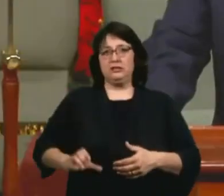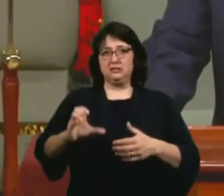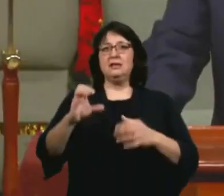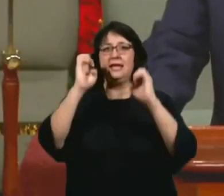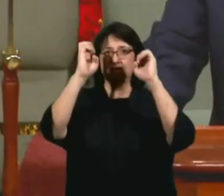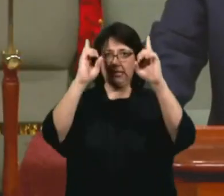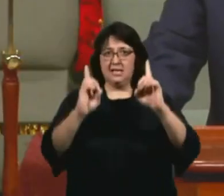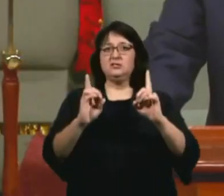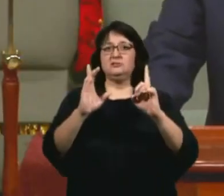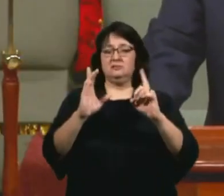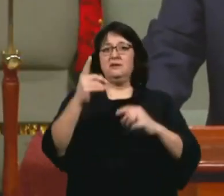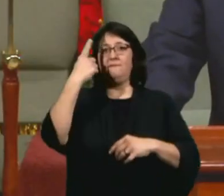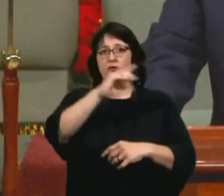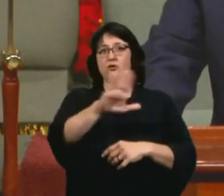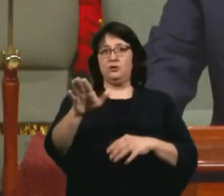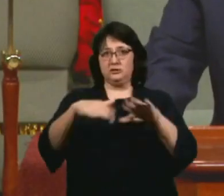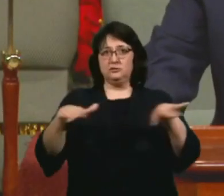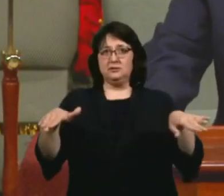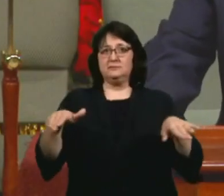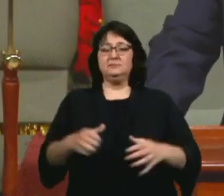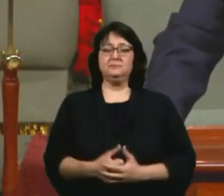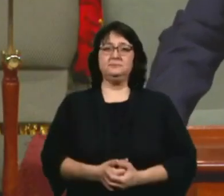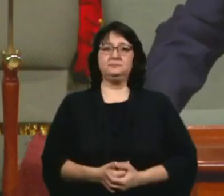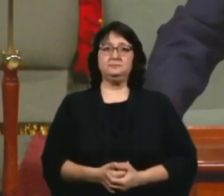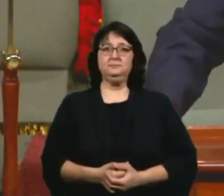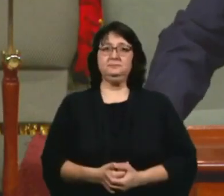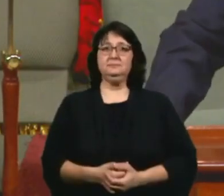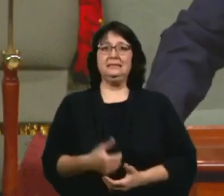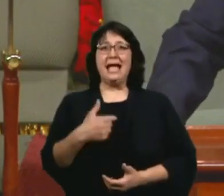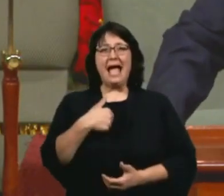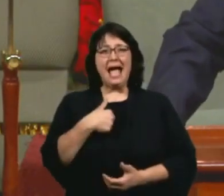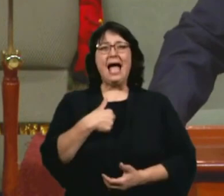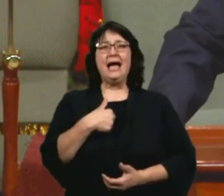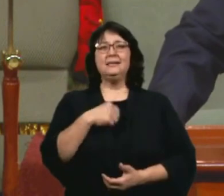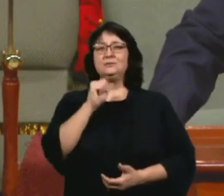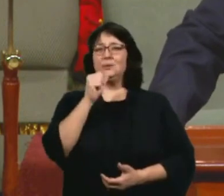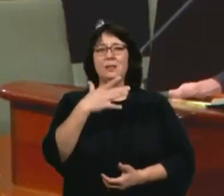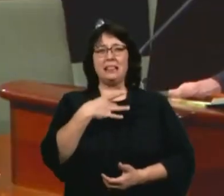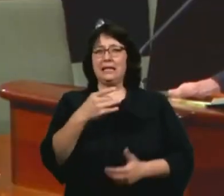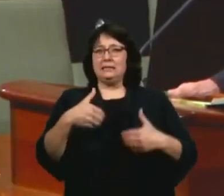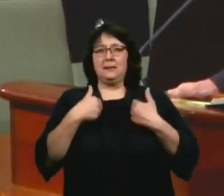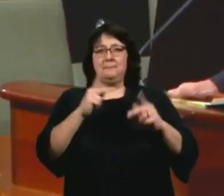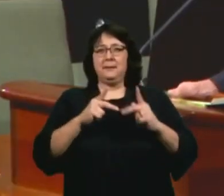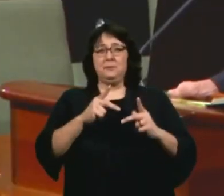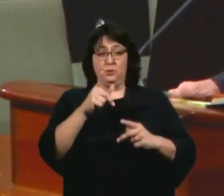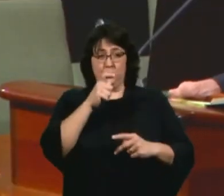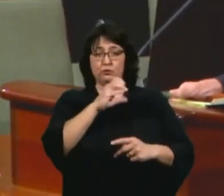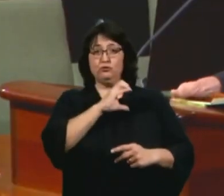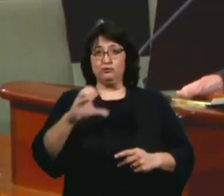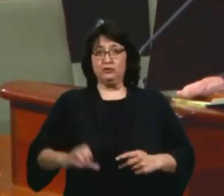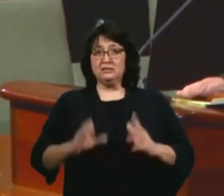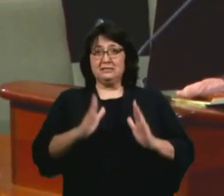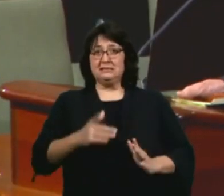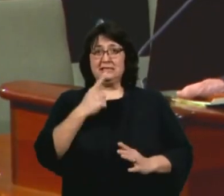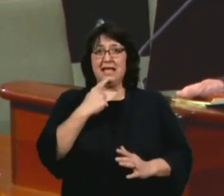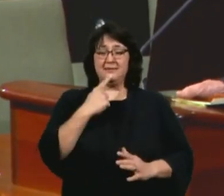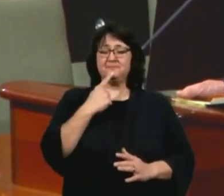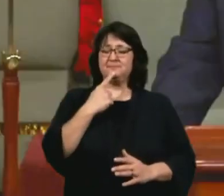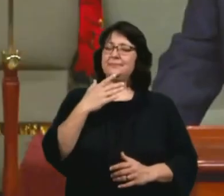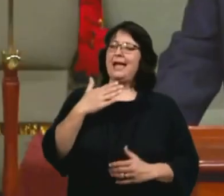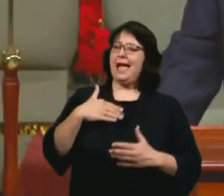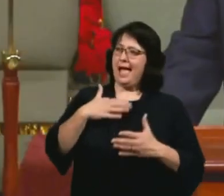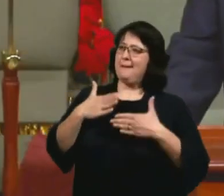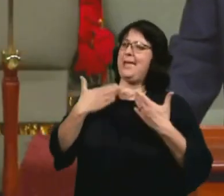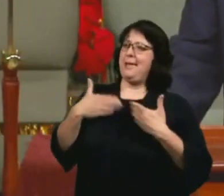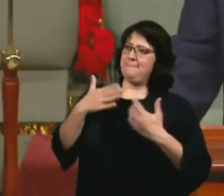people. The one thing I never did like to hear a young person say, a Christian young person, that I'm glad my mom and